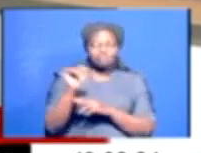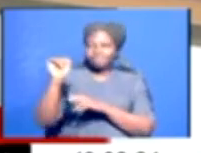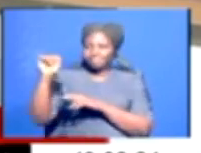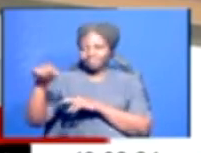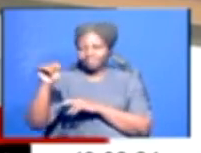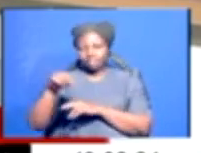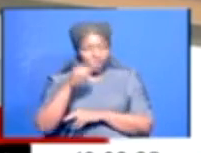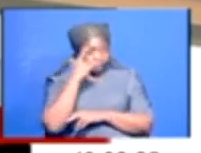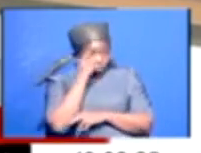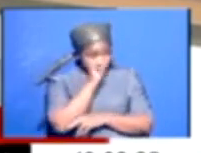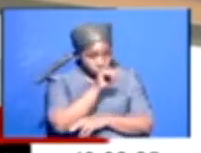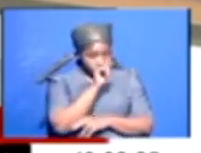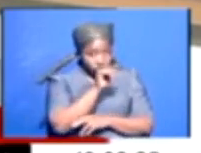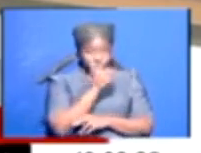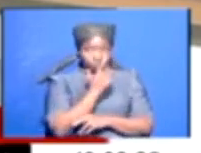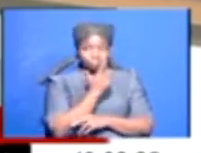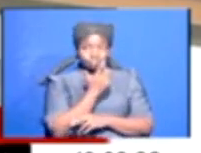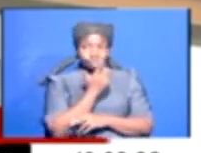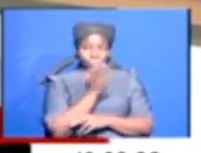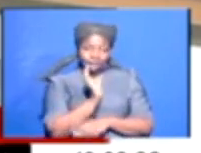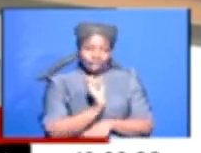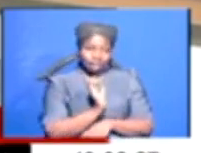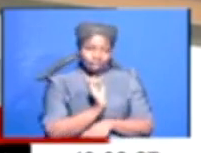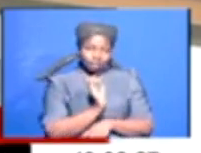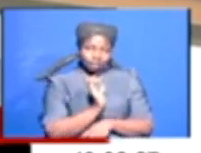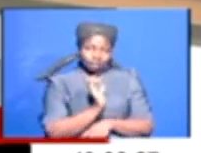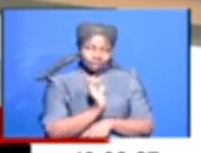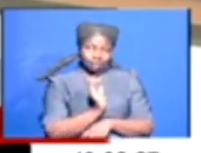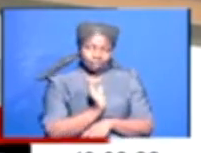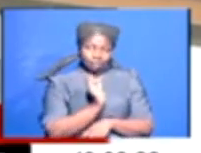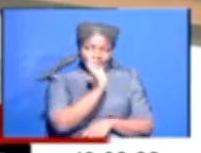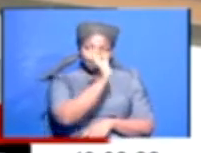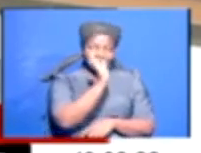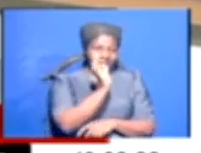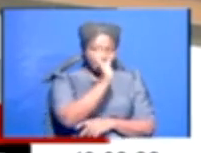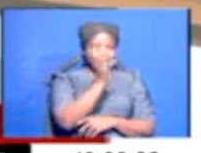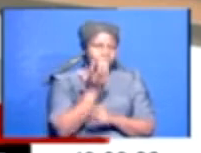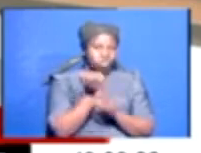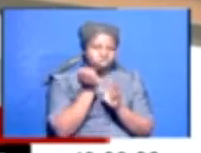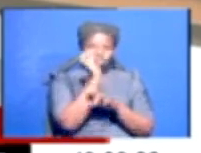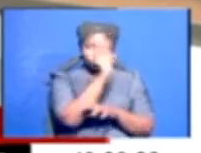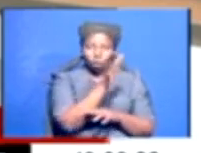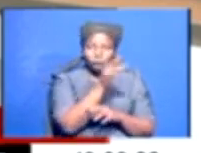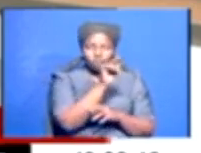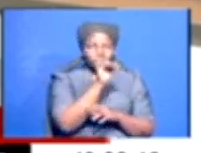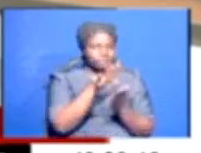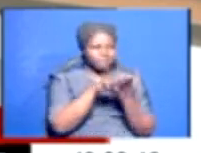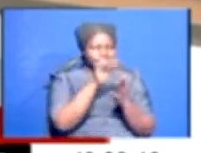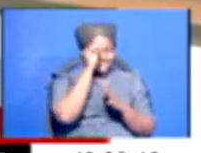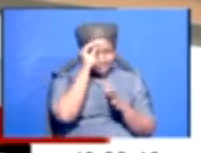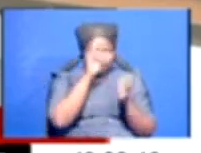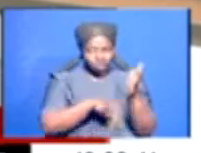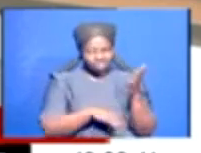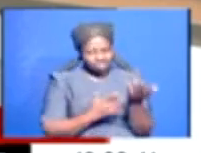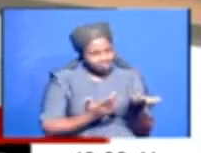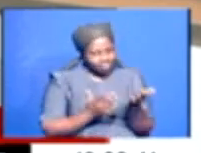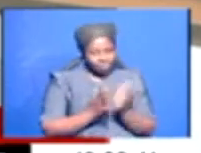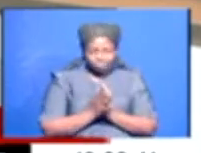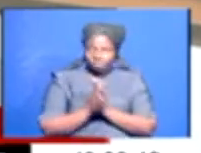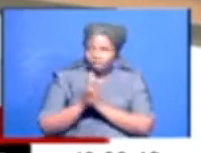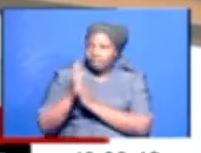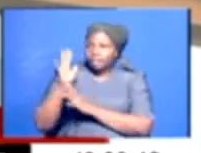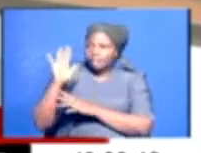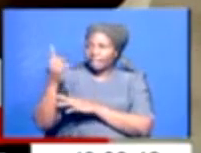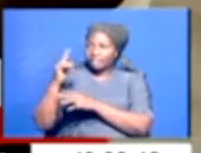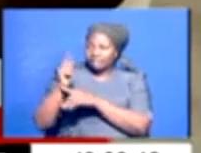thrower, what were the learning lessons from Camp One? You know, Camp One, there was not much learning because we